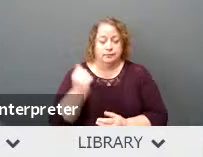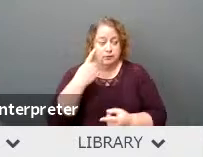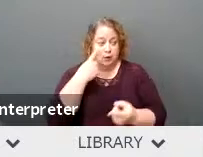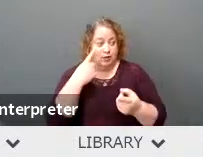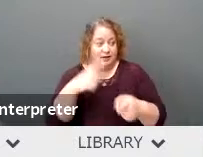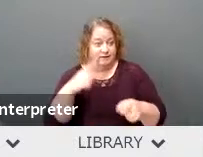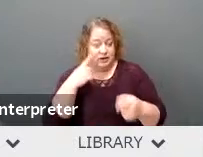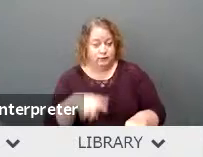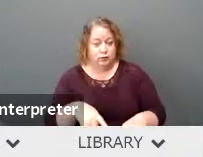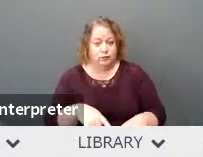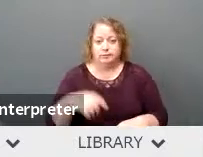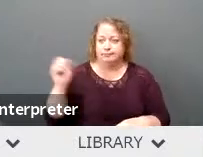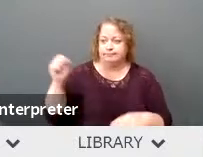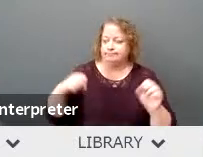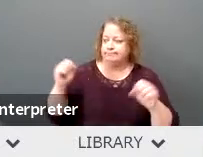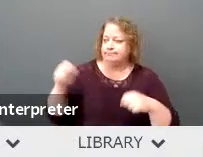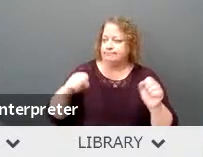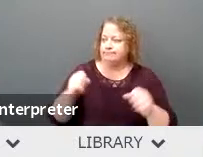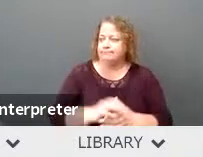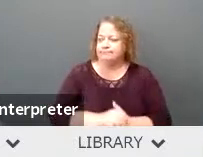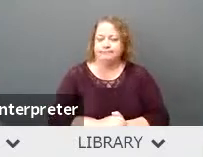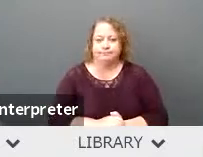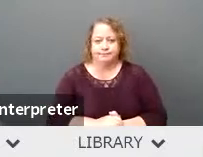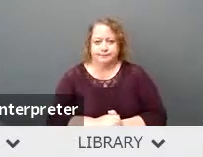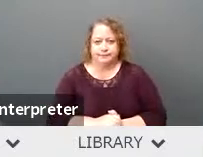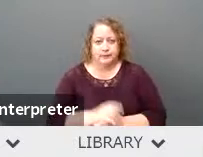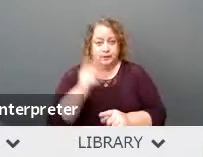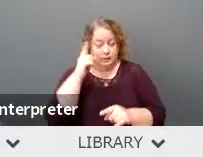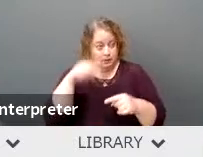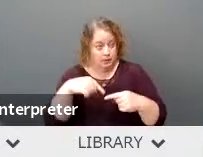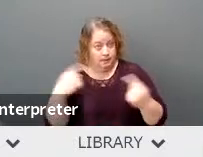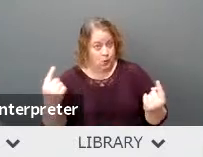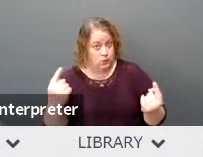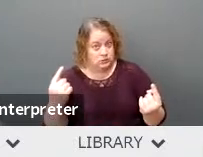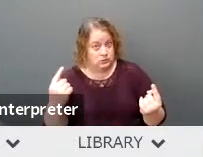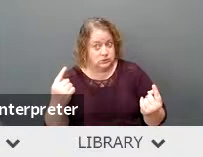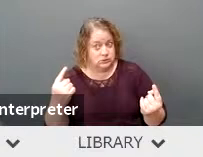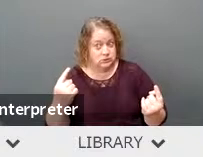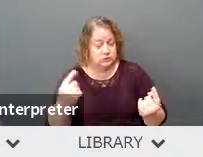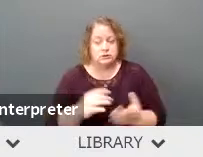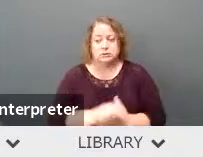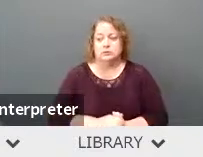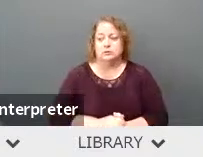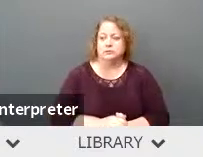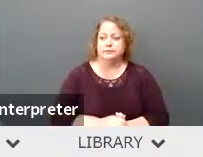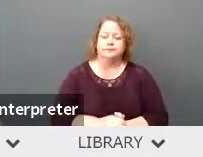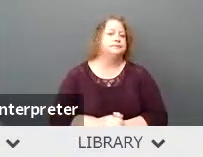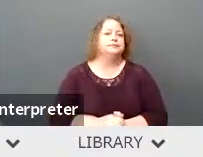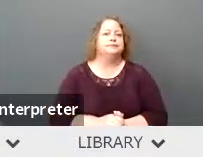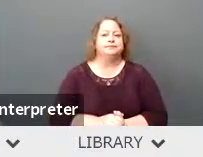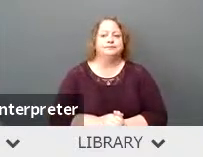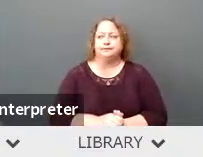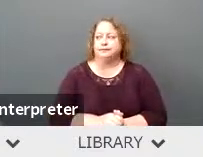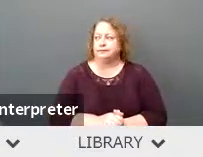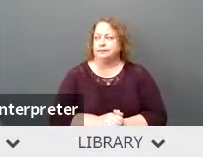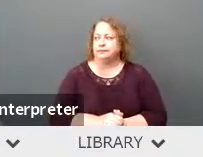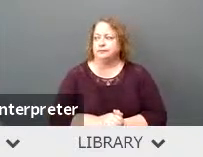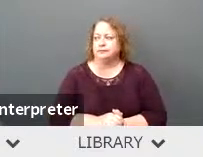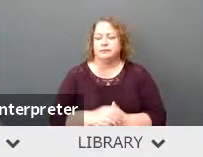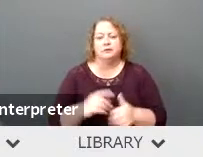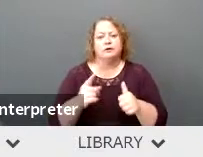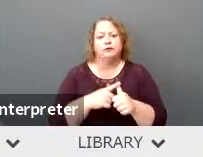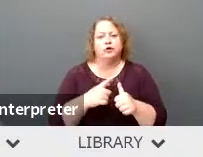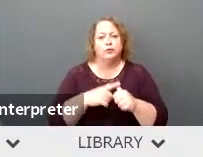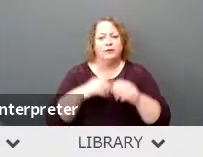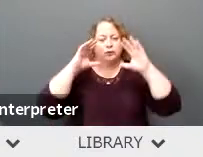All in favor? Aye. All opposed? Jim stands. First, we have